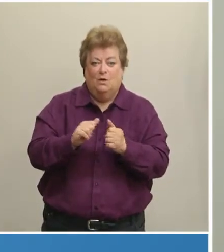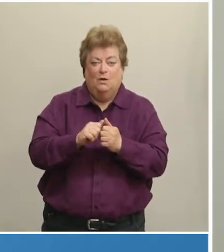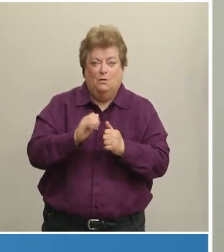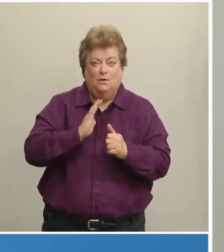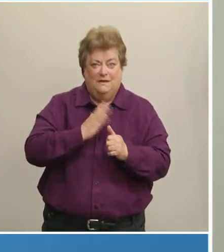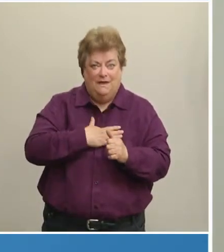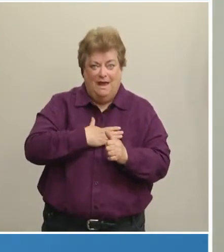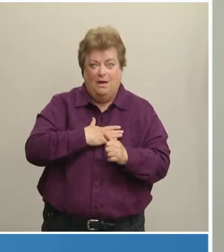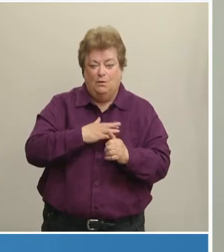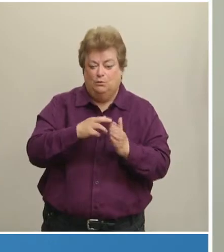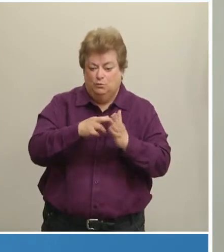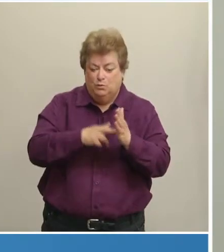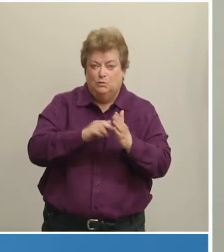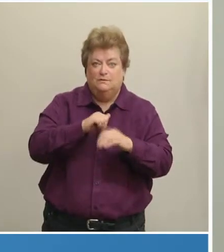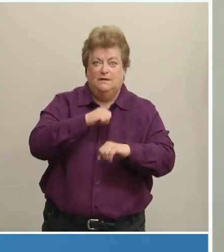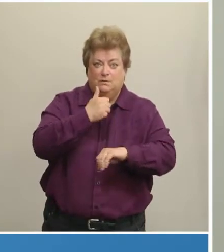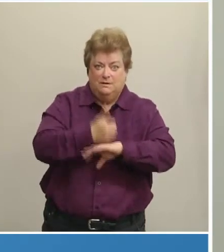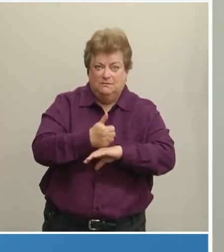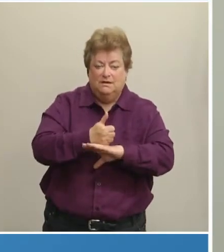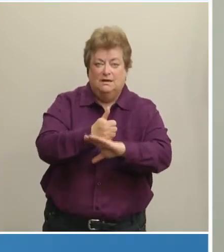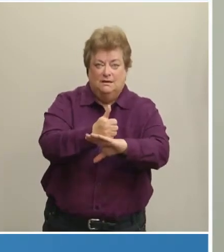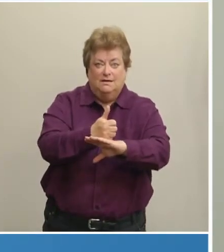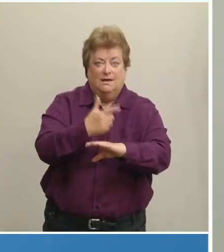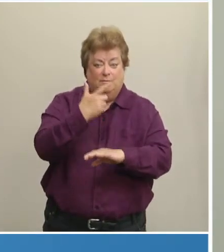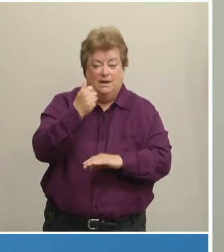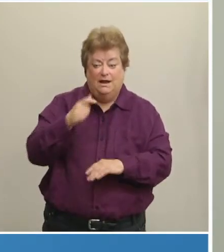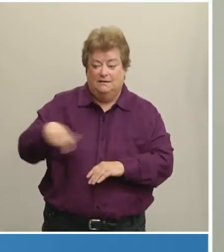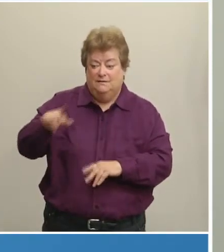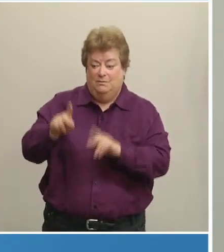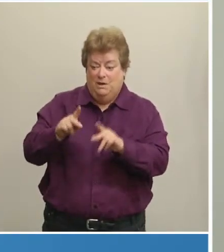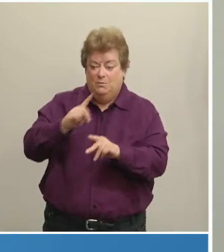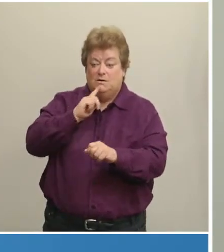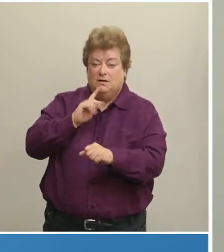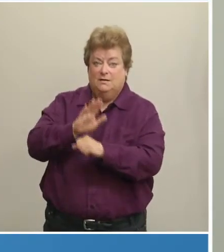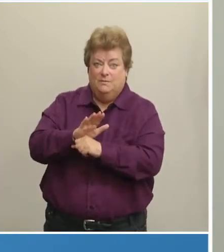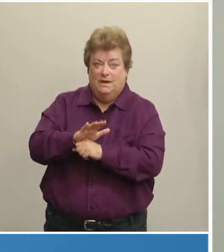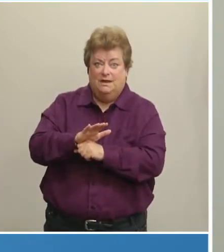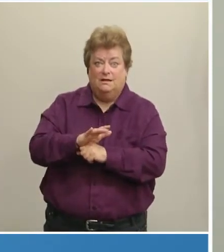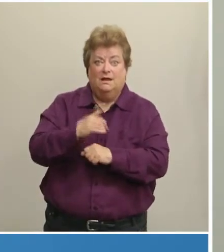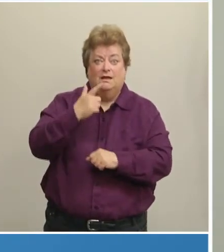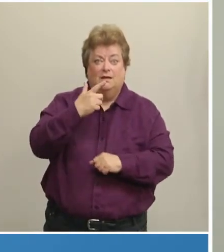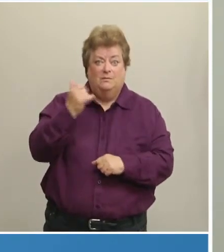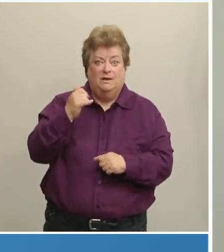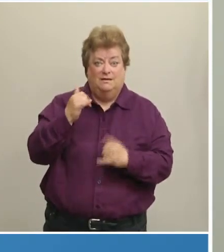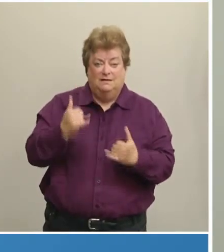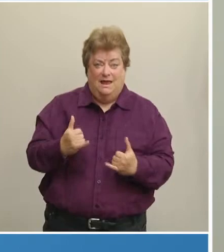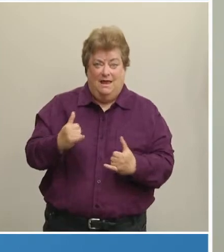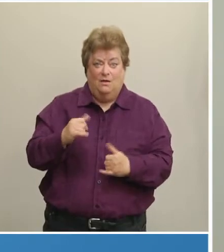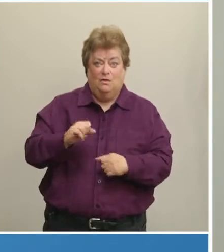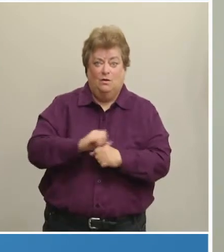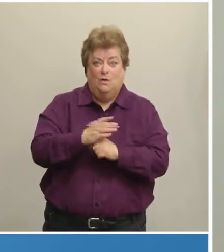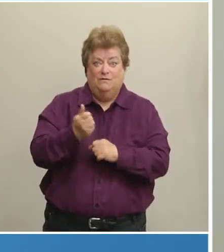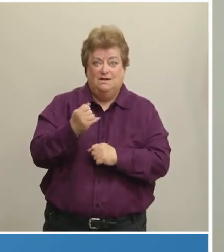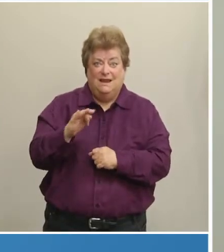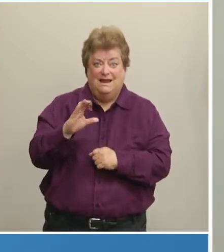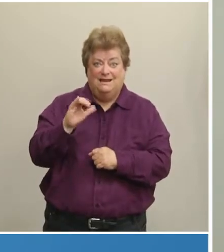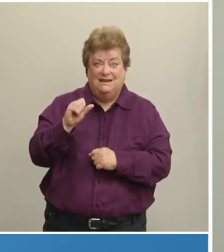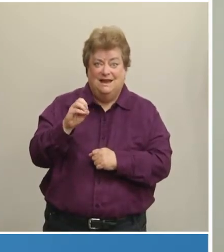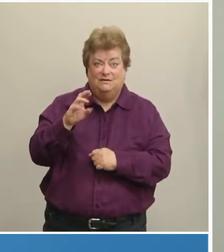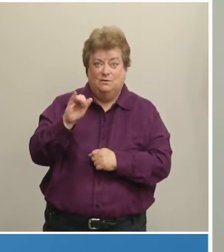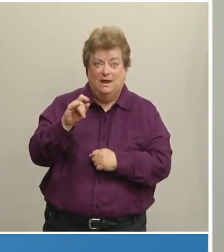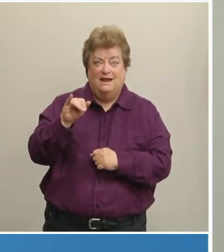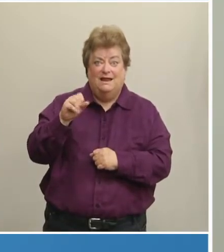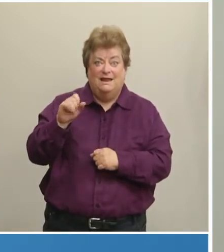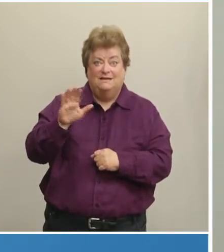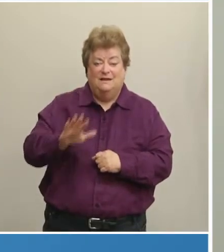great commitment of our residents. Because of our collective action, Lancaster County's COVID-19 case rate as of today